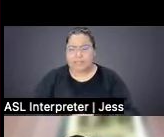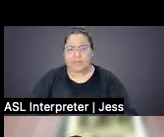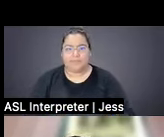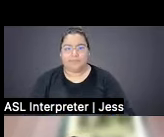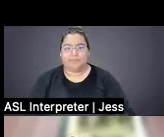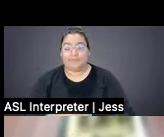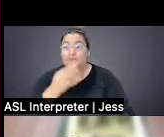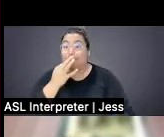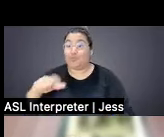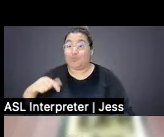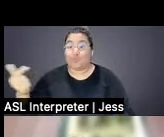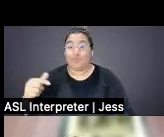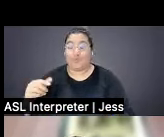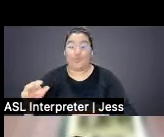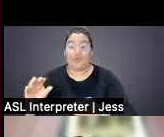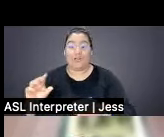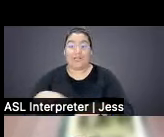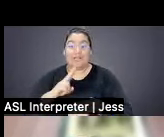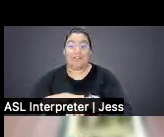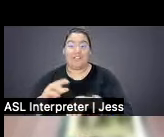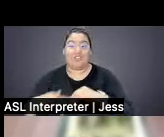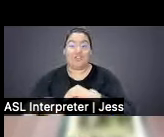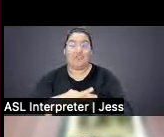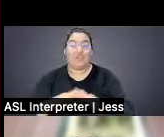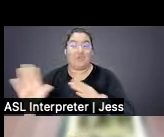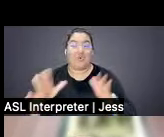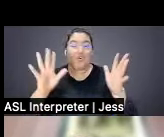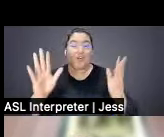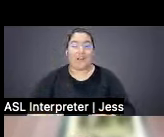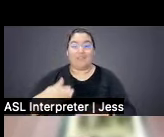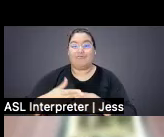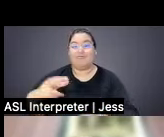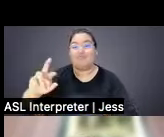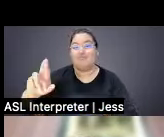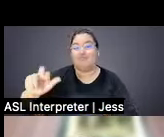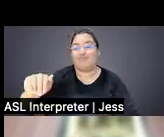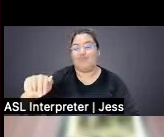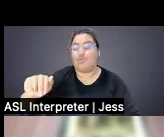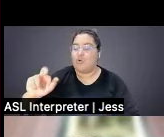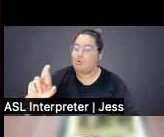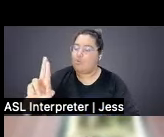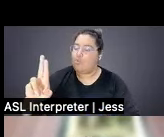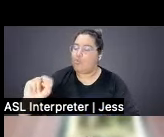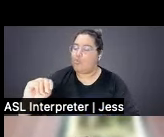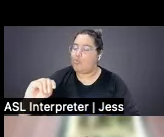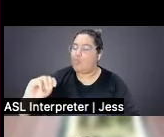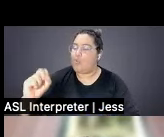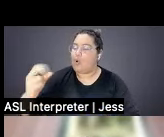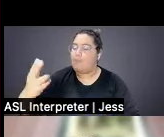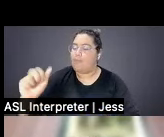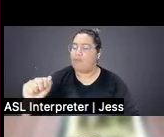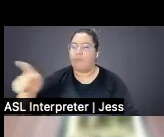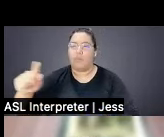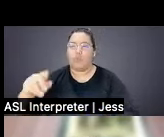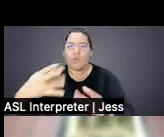incredible organizer, National Field Organizer, Ramsha, who's been leading this project to do some more context setting and grounding.